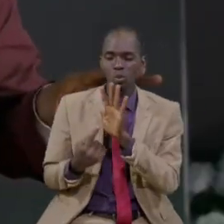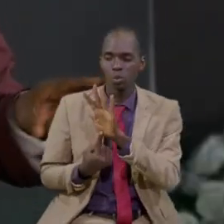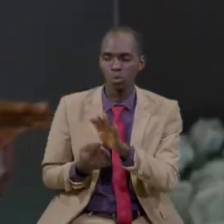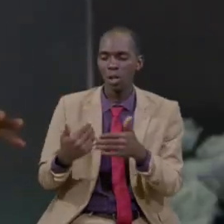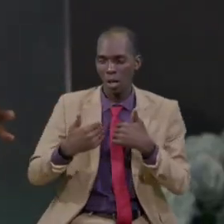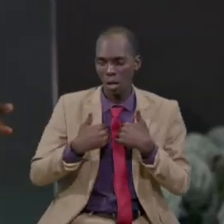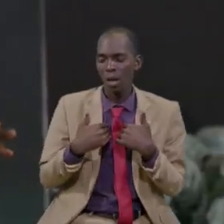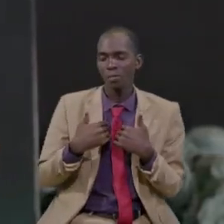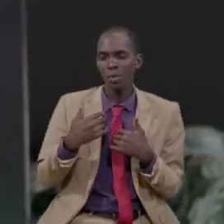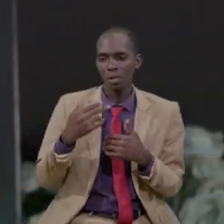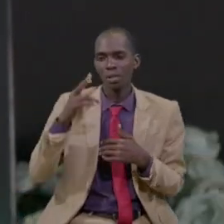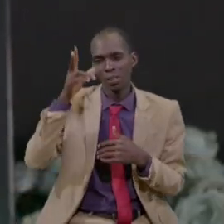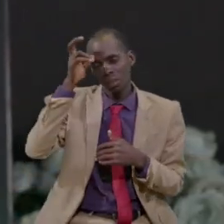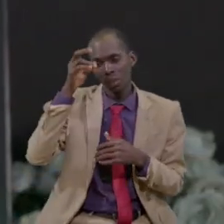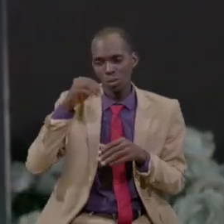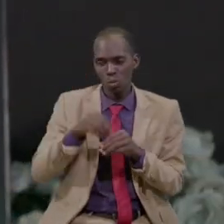her